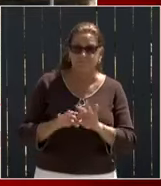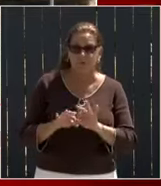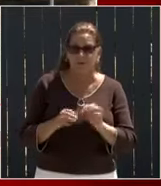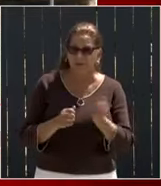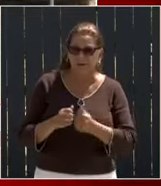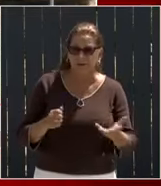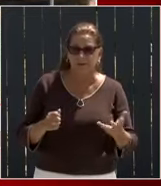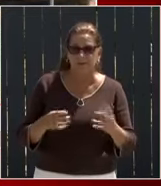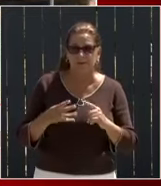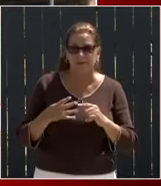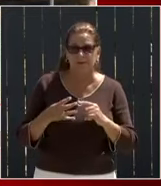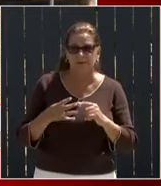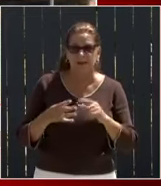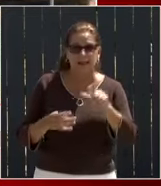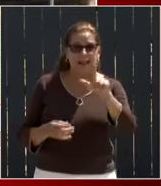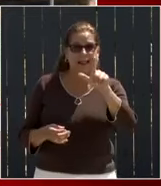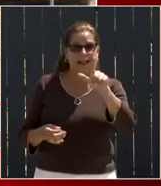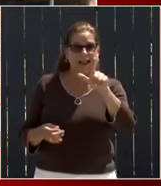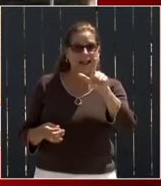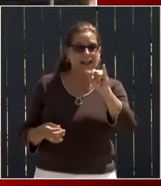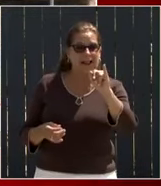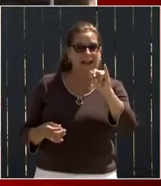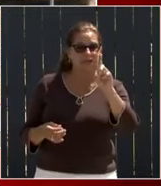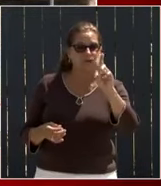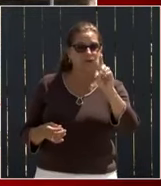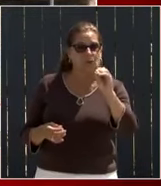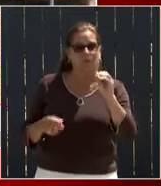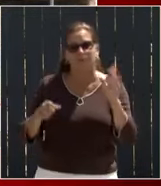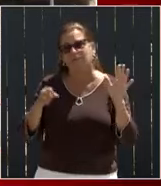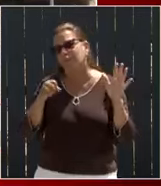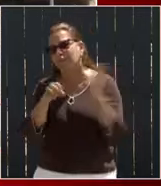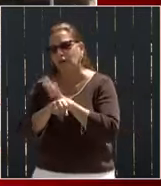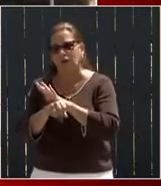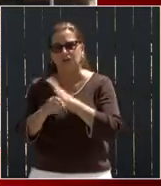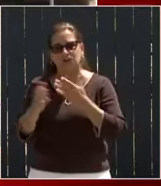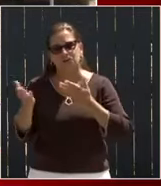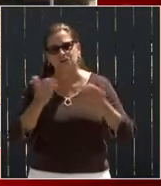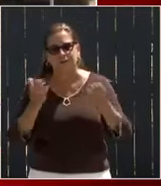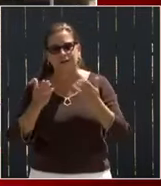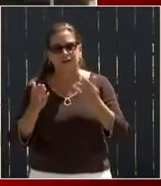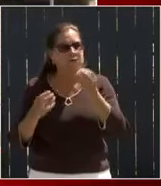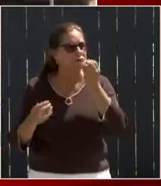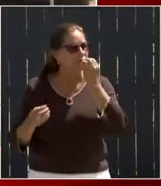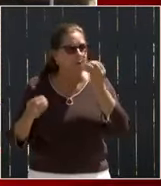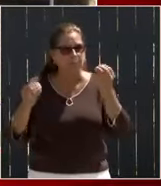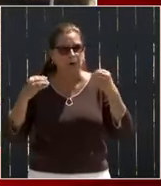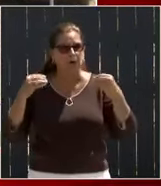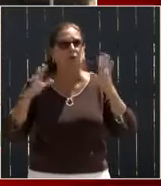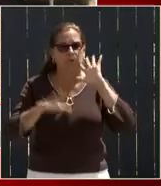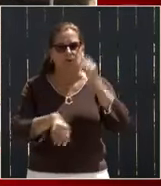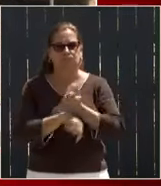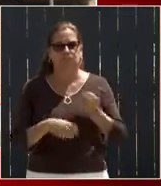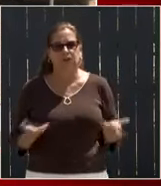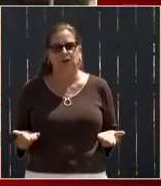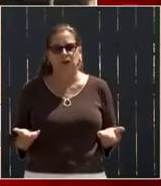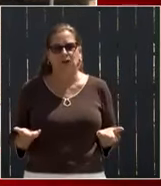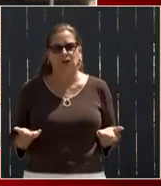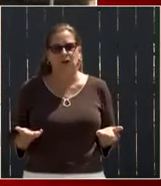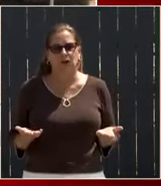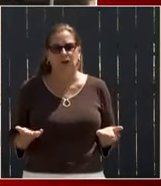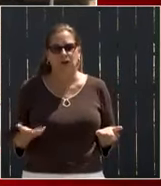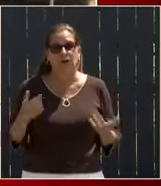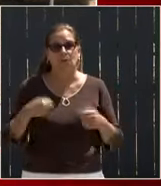supermarket to locate east of the Anacostia River since 2007, will begin to break ground this year. Lidl will